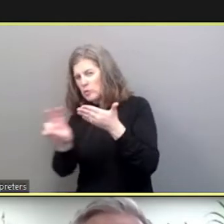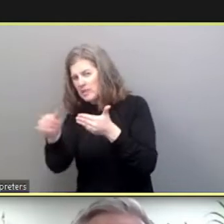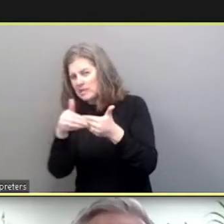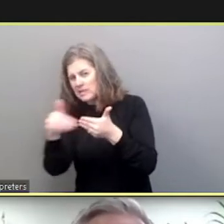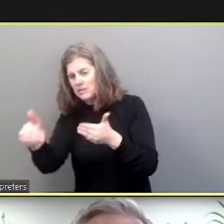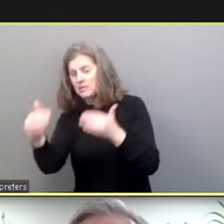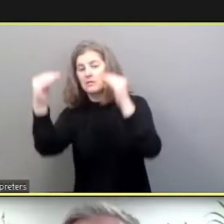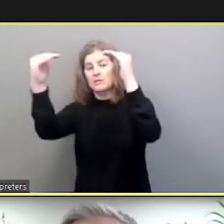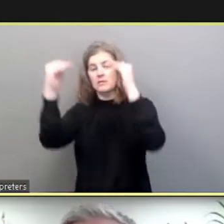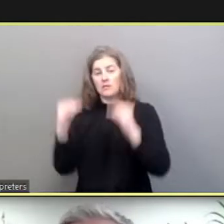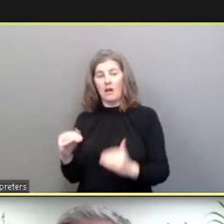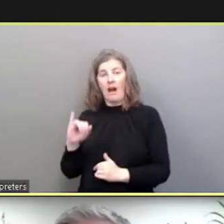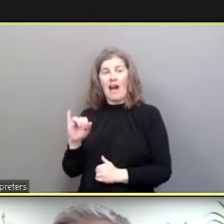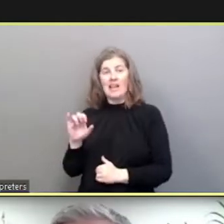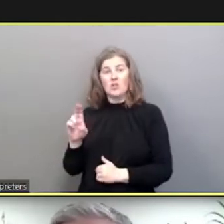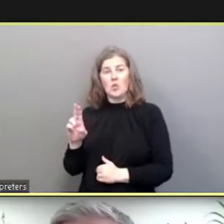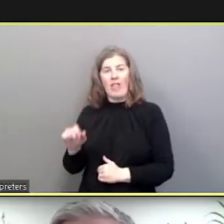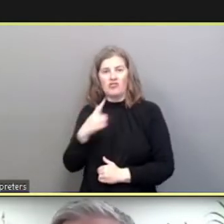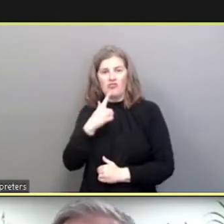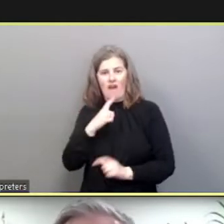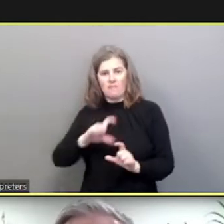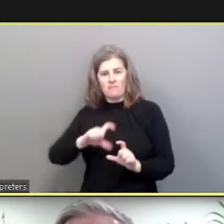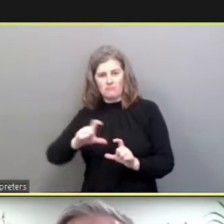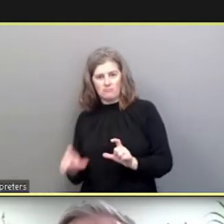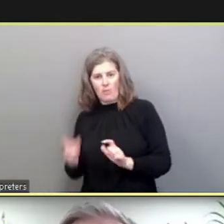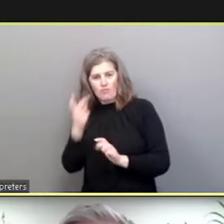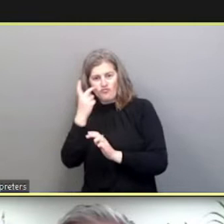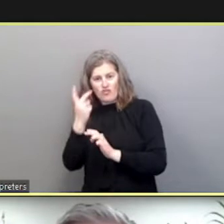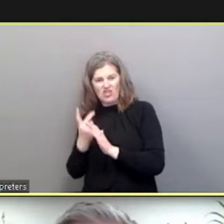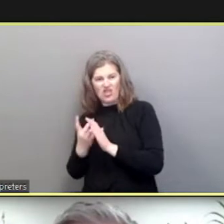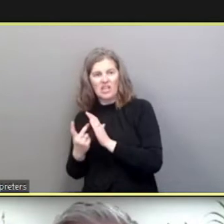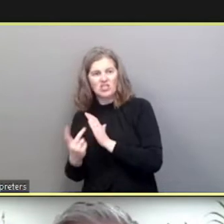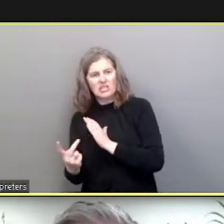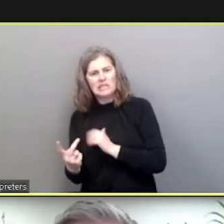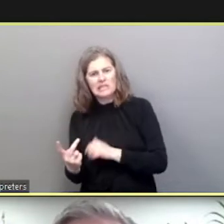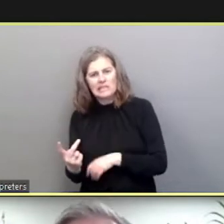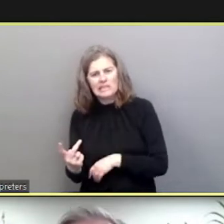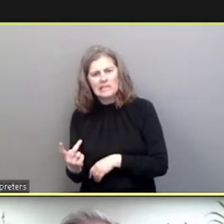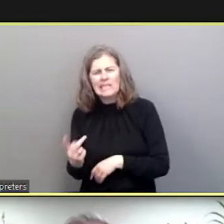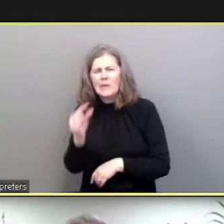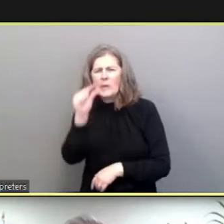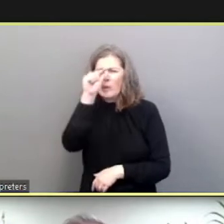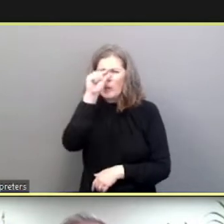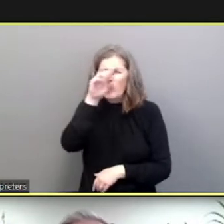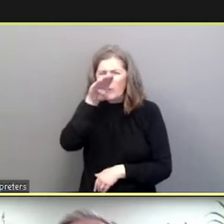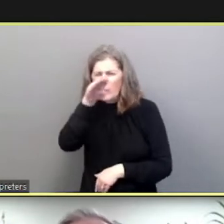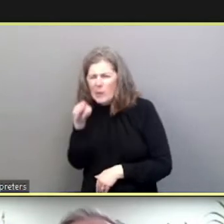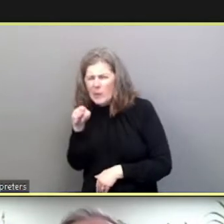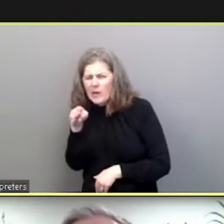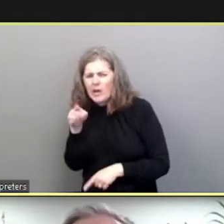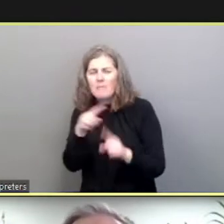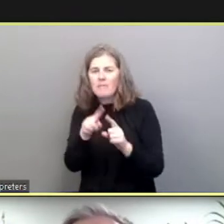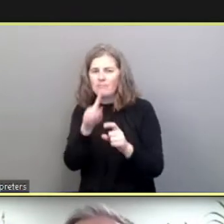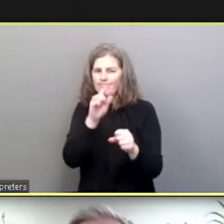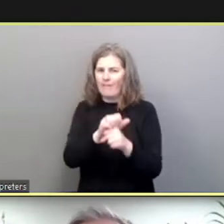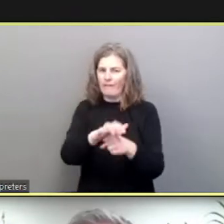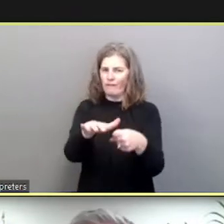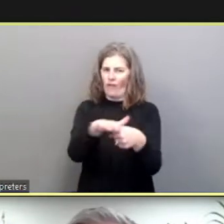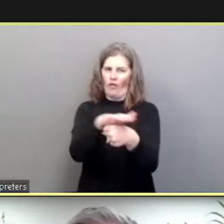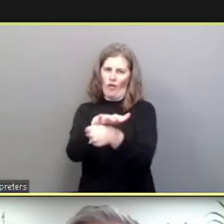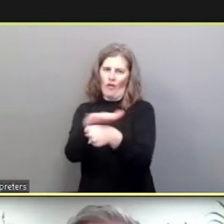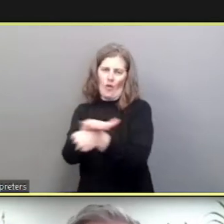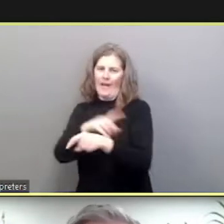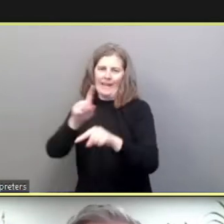Hospital ICU bed capacity, it's just on a teeny bit, but the fact is we're full, so it can't